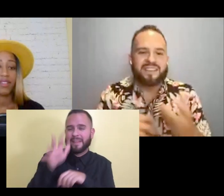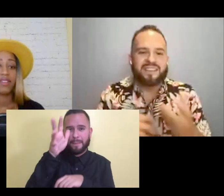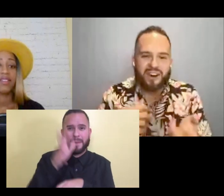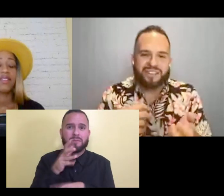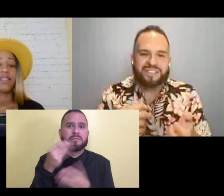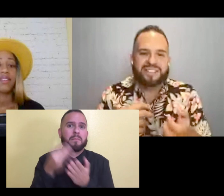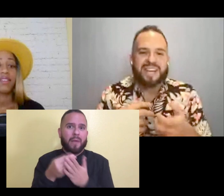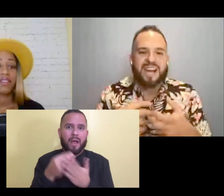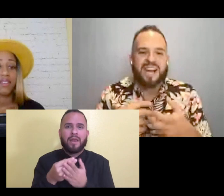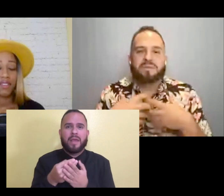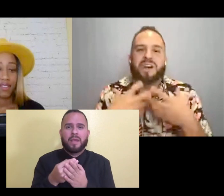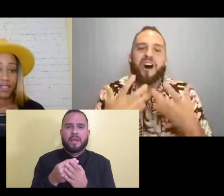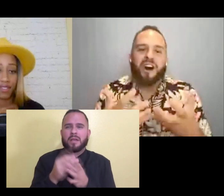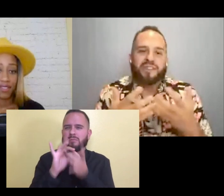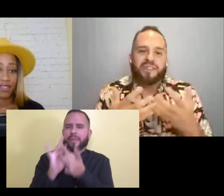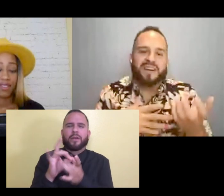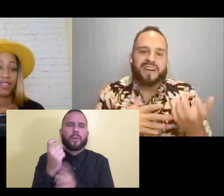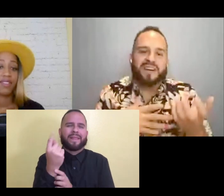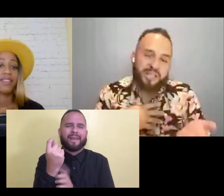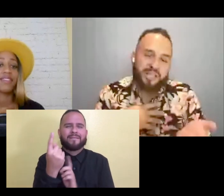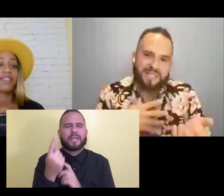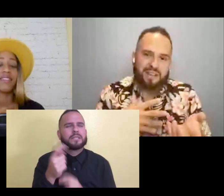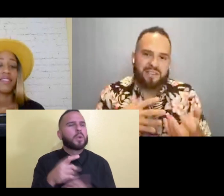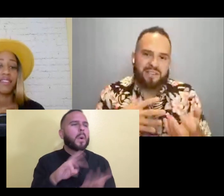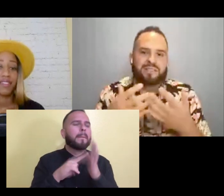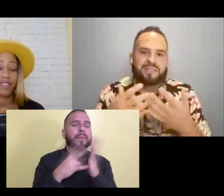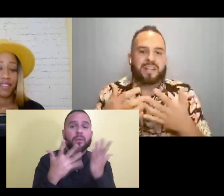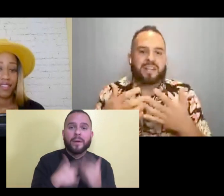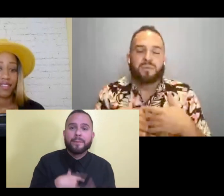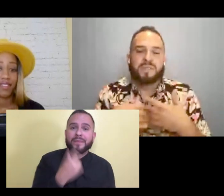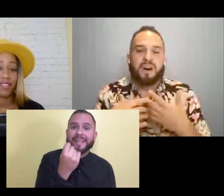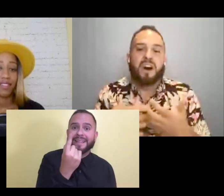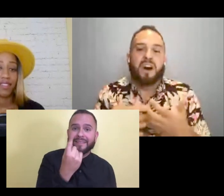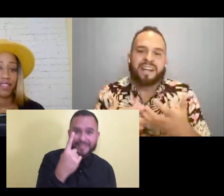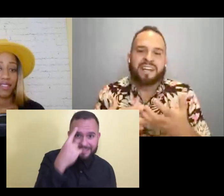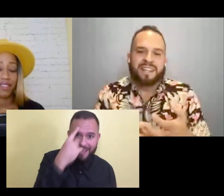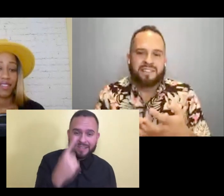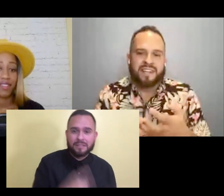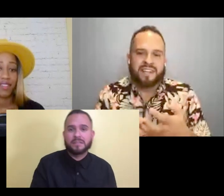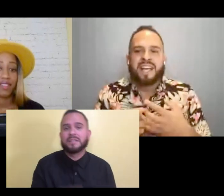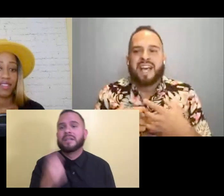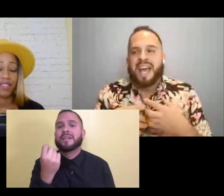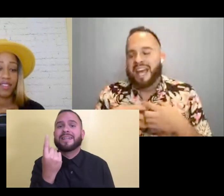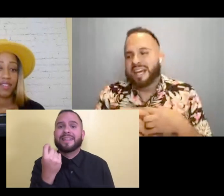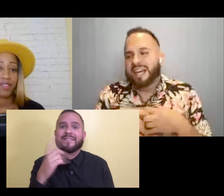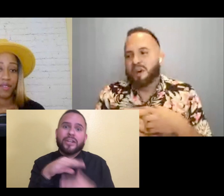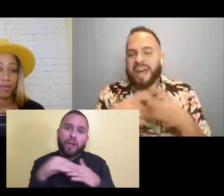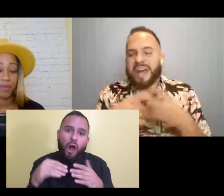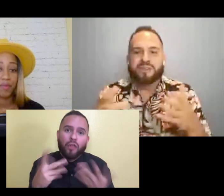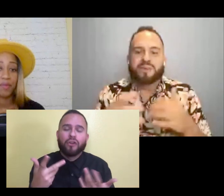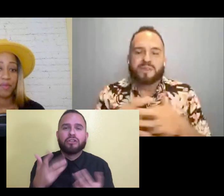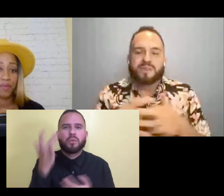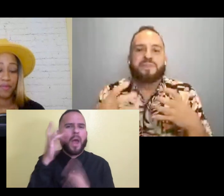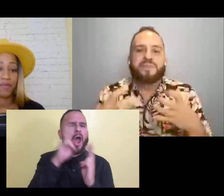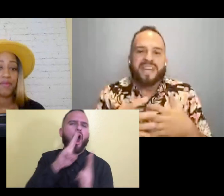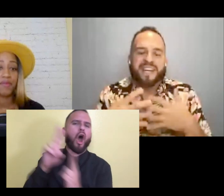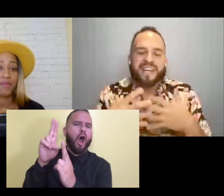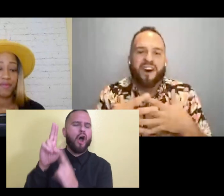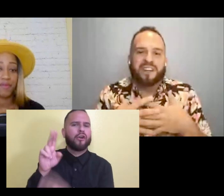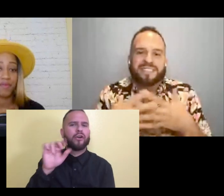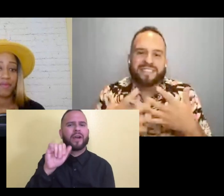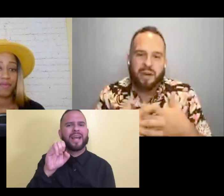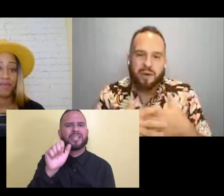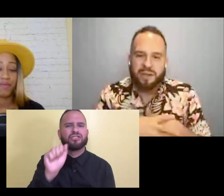cents, $11, to honor the fact that Asia was 11, the fact that it was on 9/11. And Asia was really